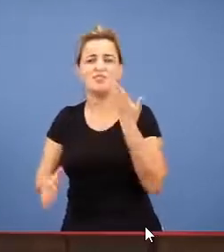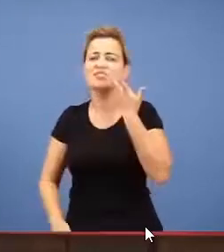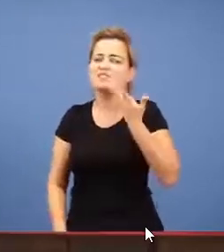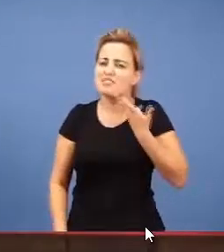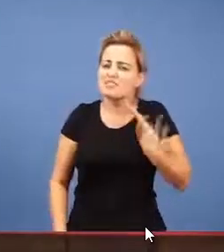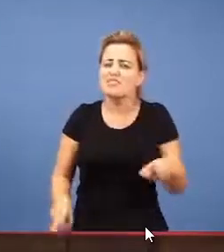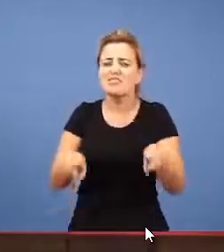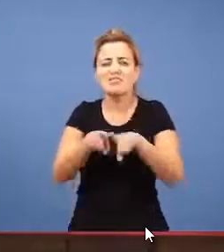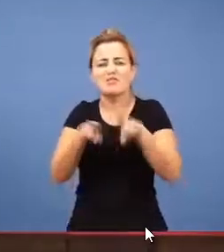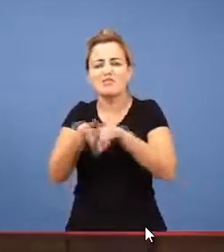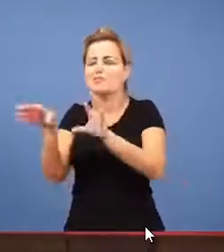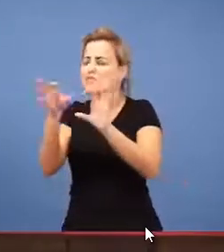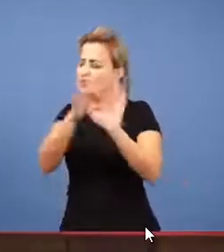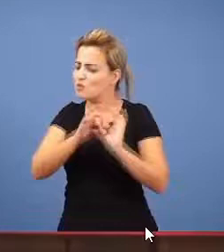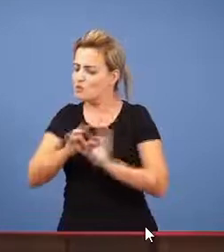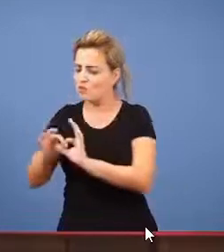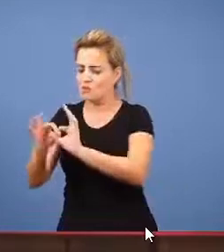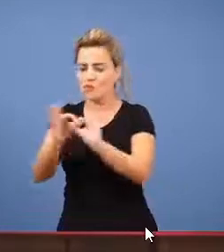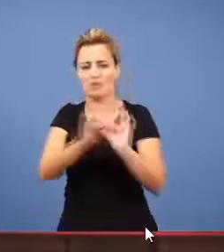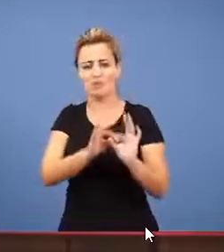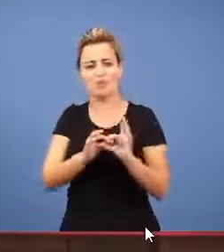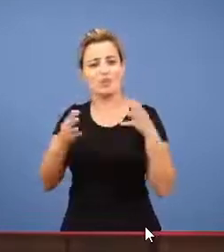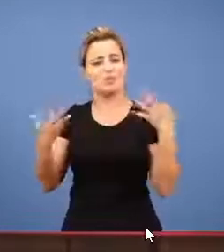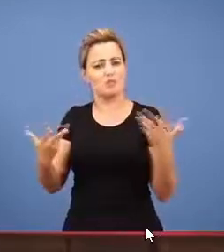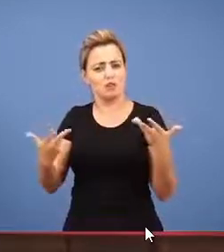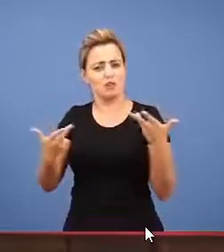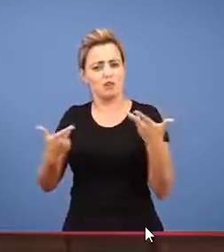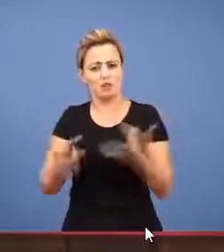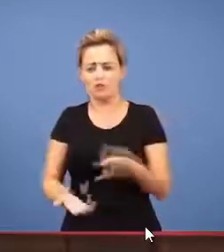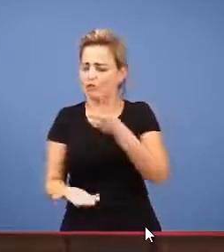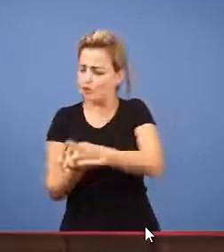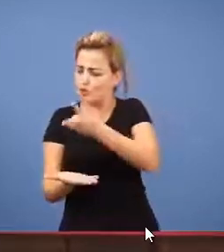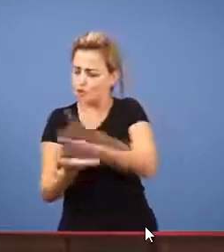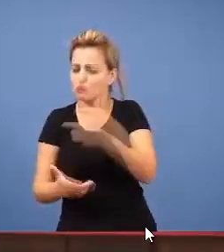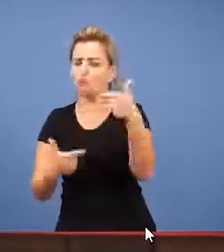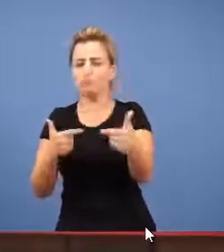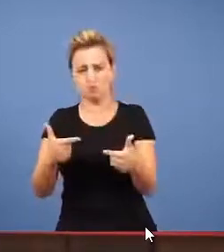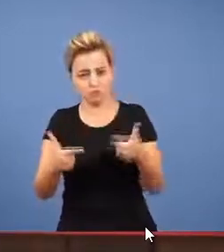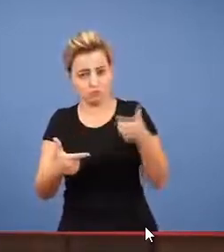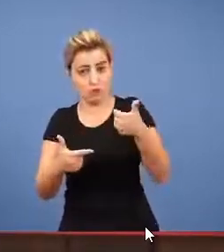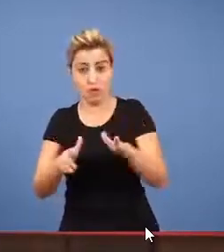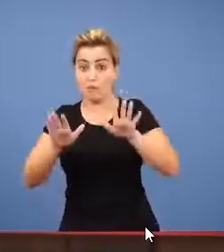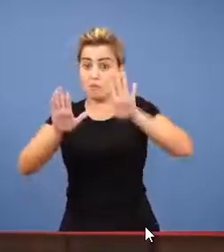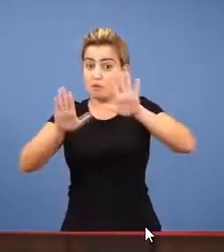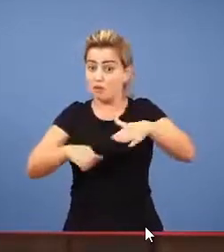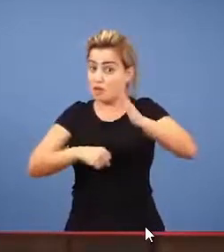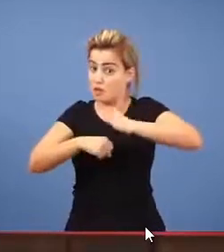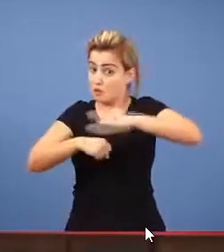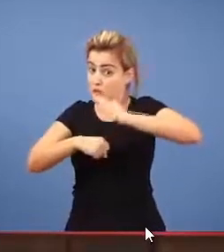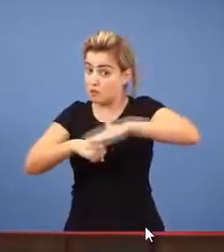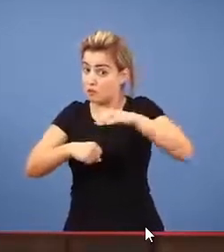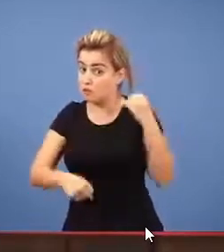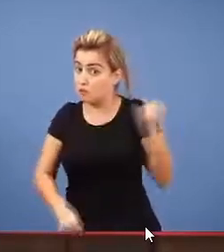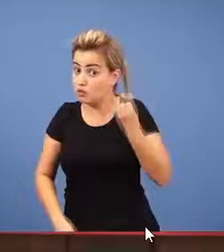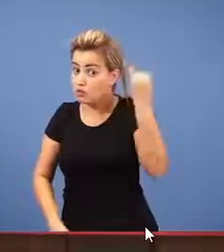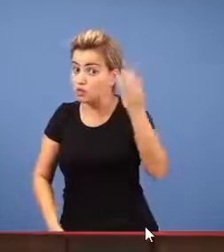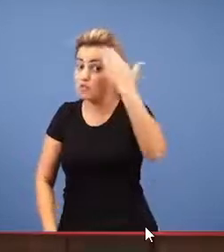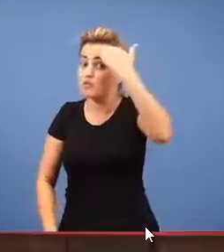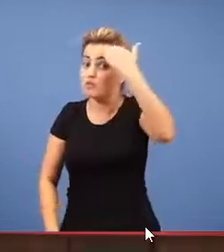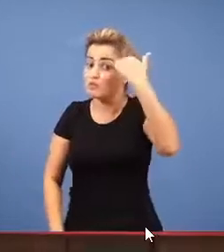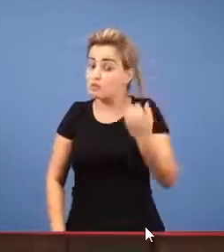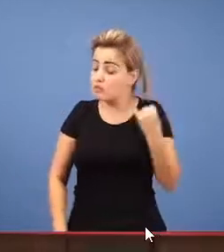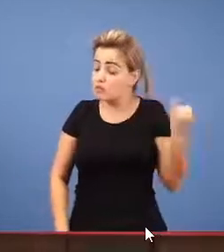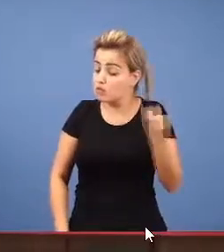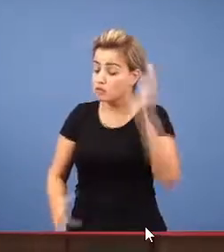have our children who are here. We're going to unite. We're going to continue this battle, but the greatest battle is the battle of